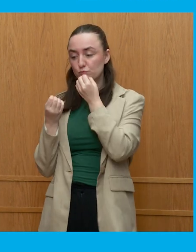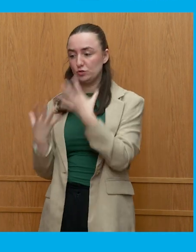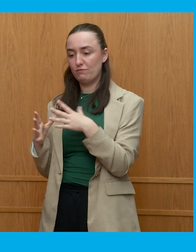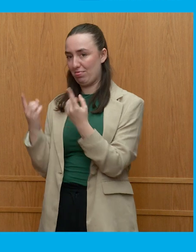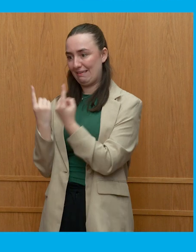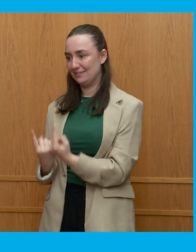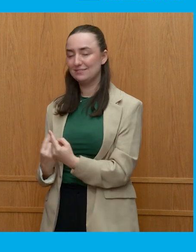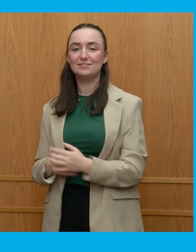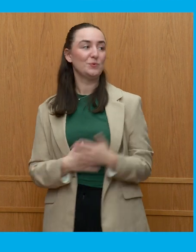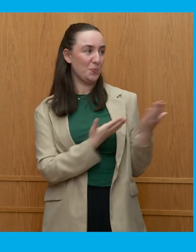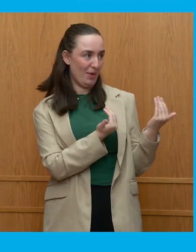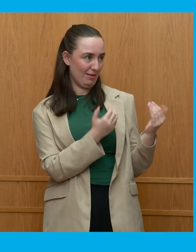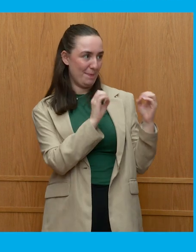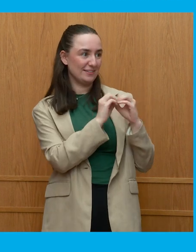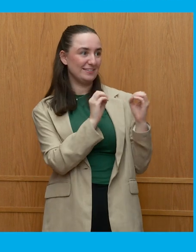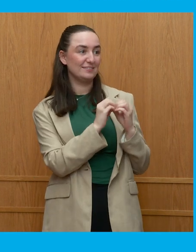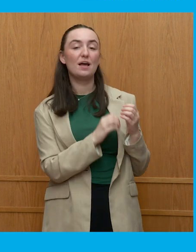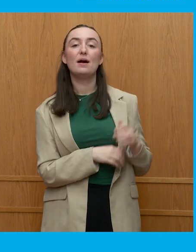Welcome.